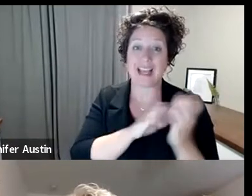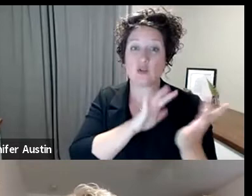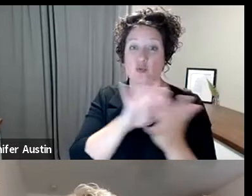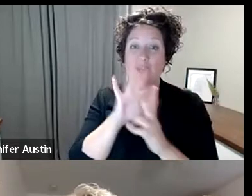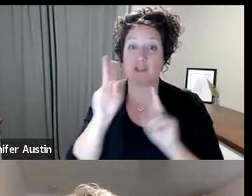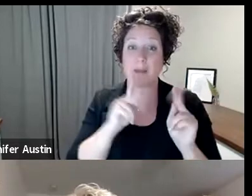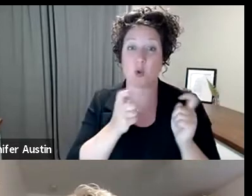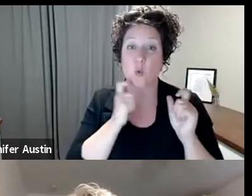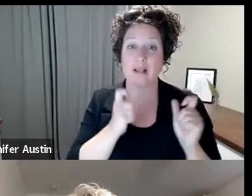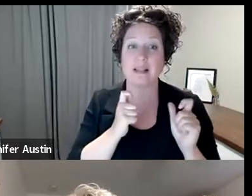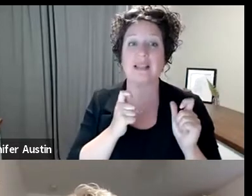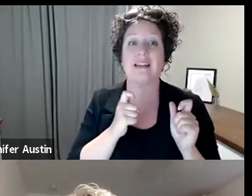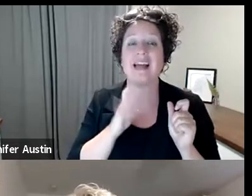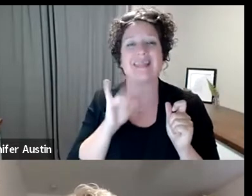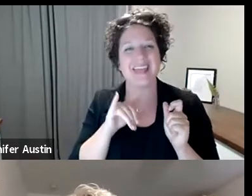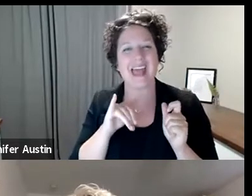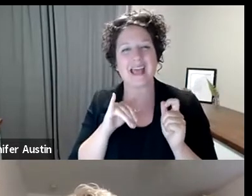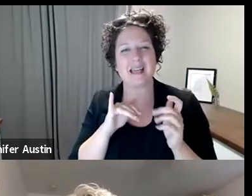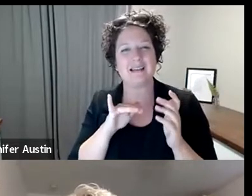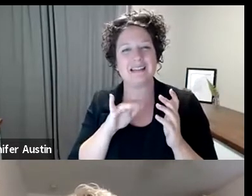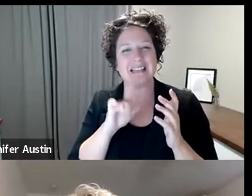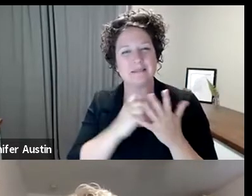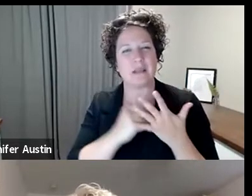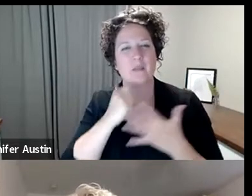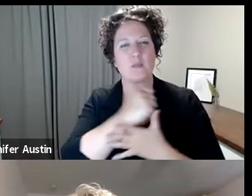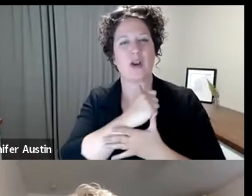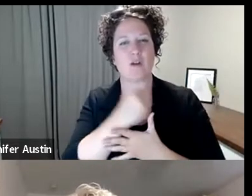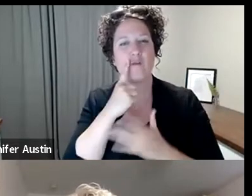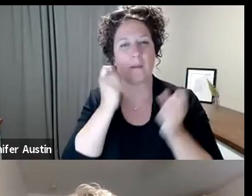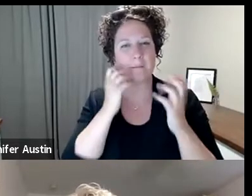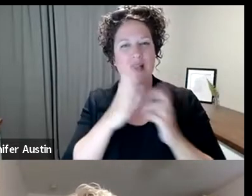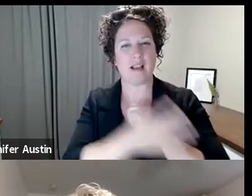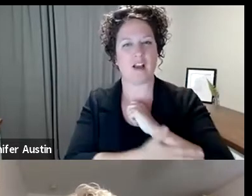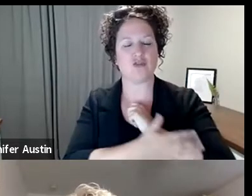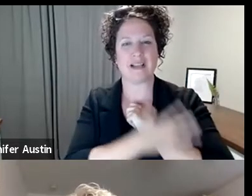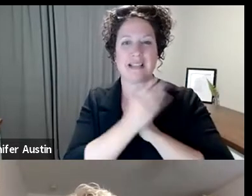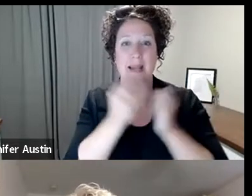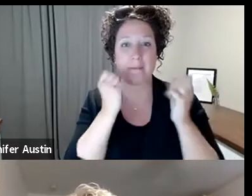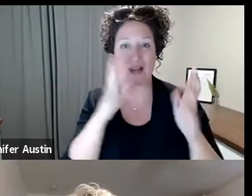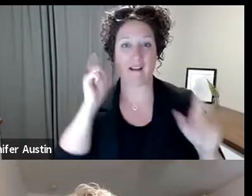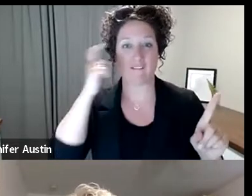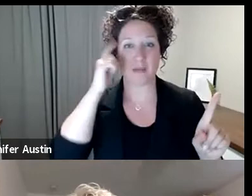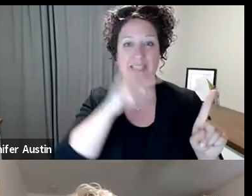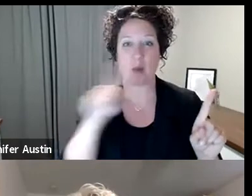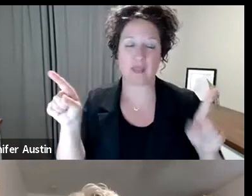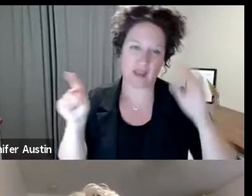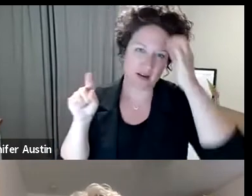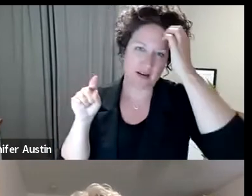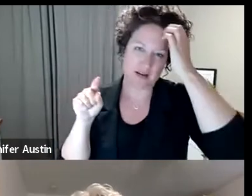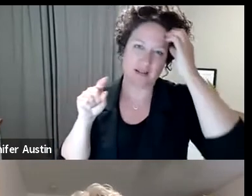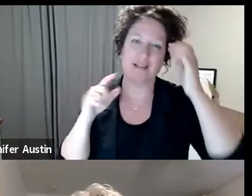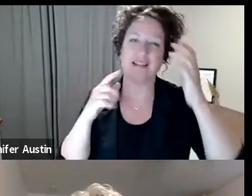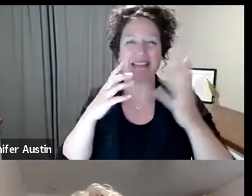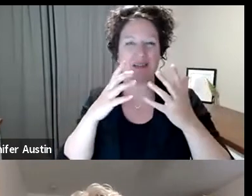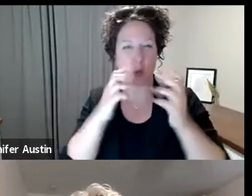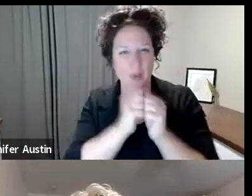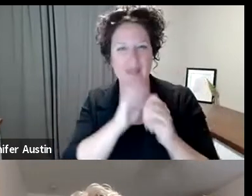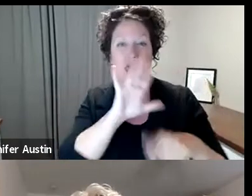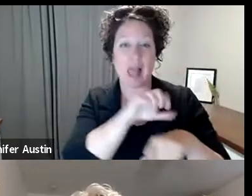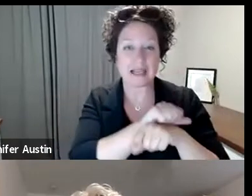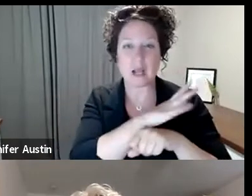quickly, that becoming a priority for so many countries and so many governments, given lockdowns and social